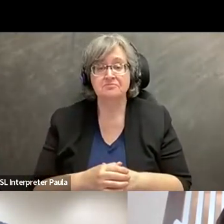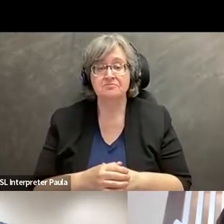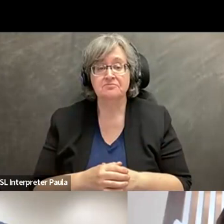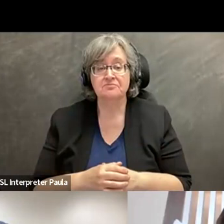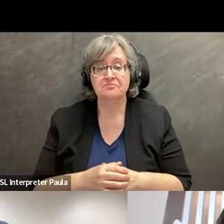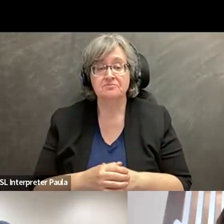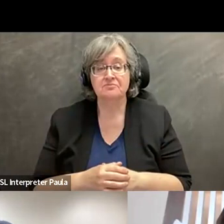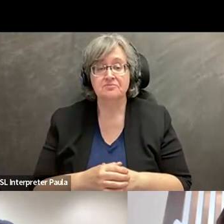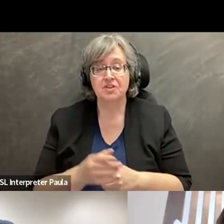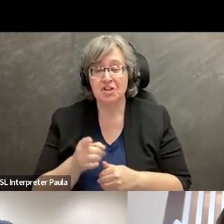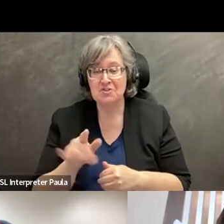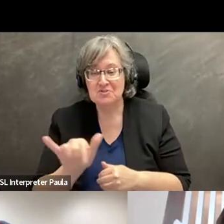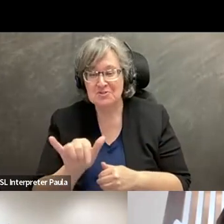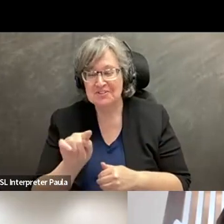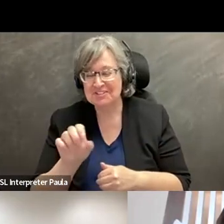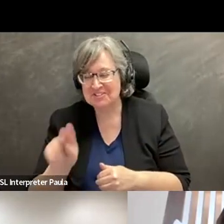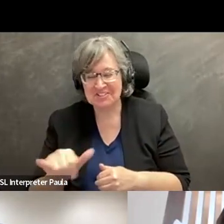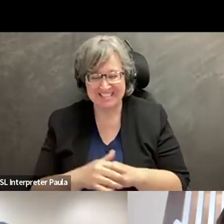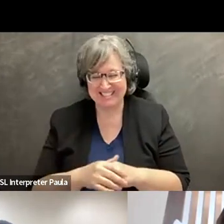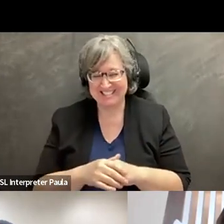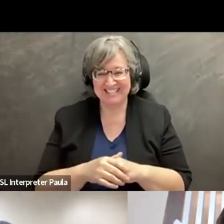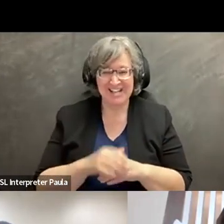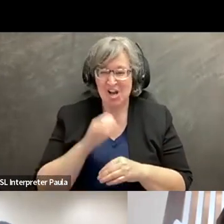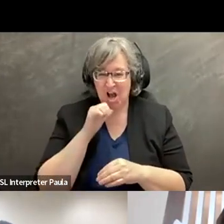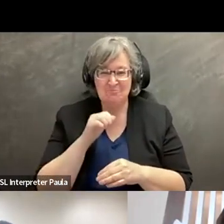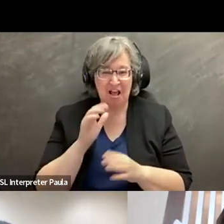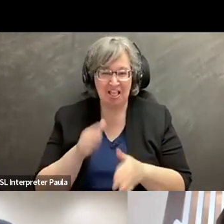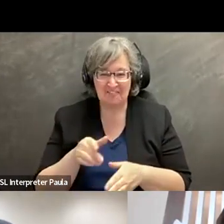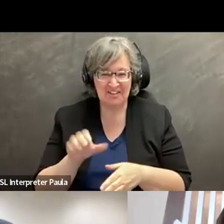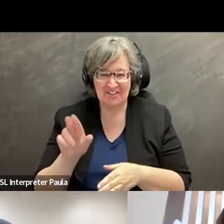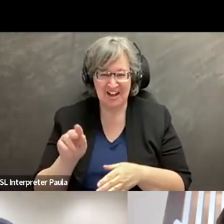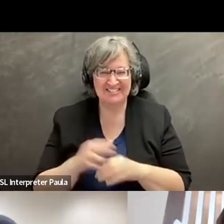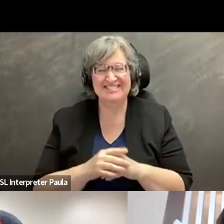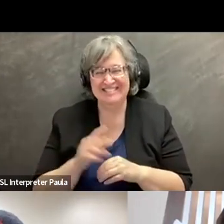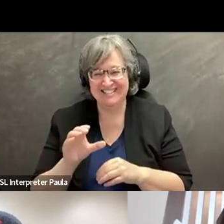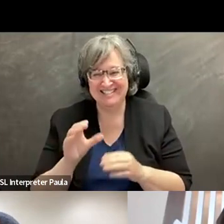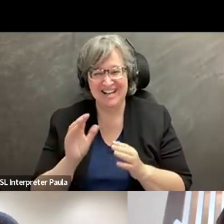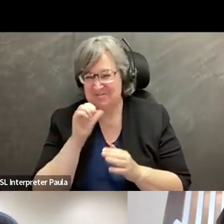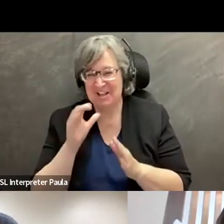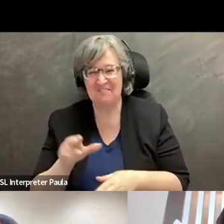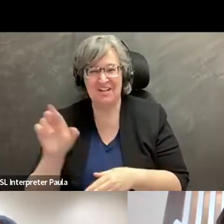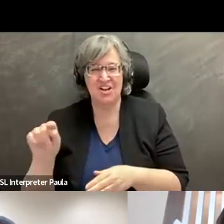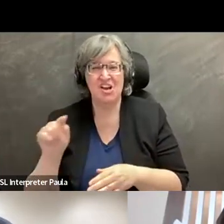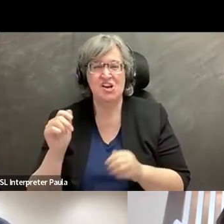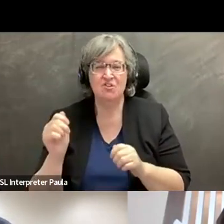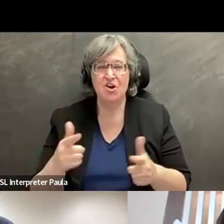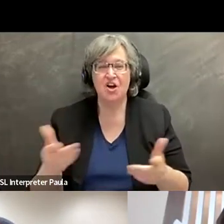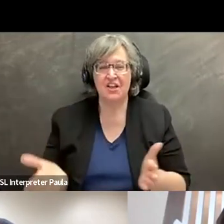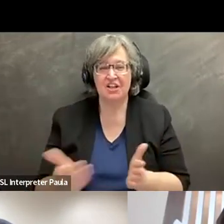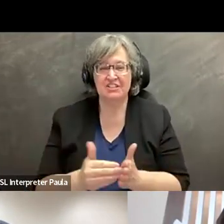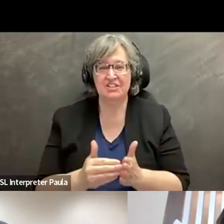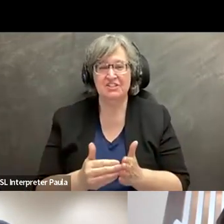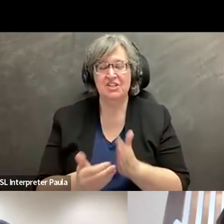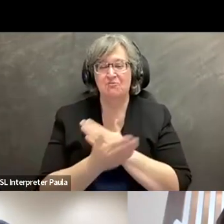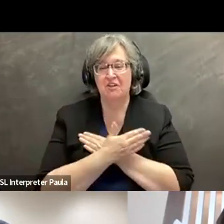that includes you also, Tony. So I don't want you to feel that you're left out of the conversation. Okay, so we are all here again. Relax,